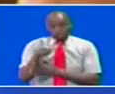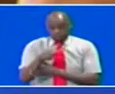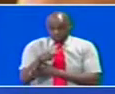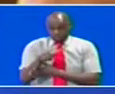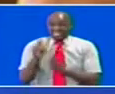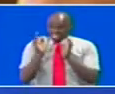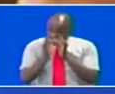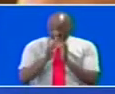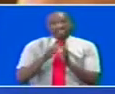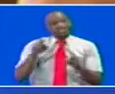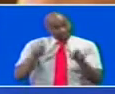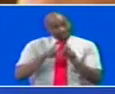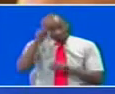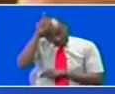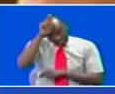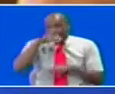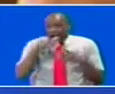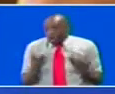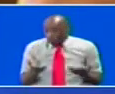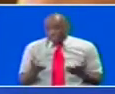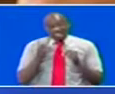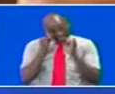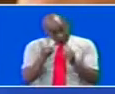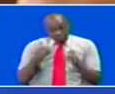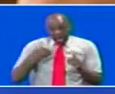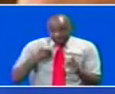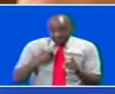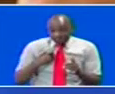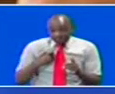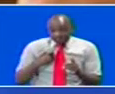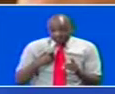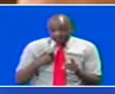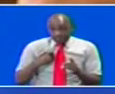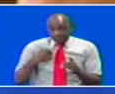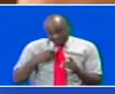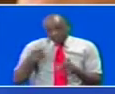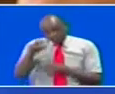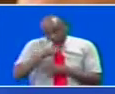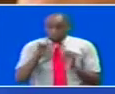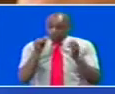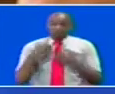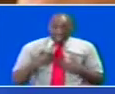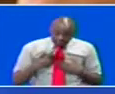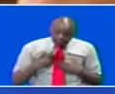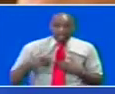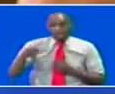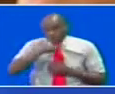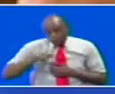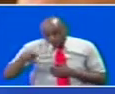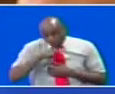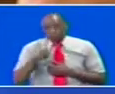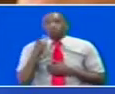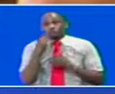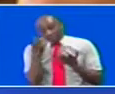is a village in that sense that you actually would like to go to local news, local